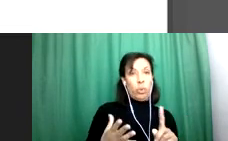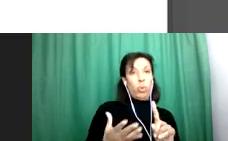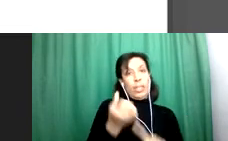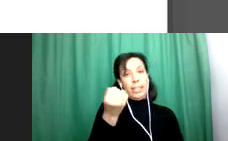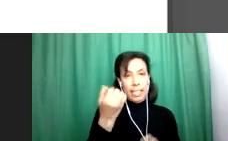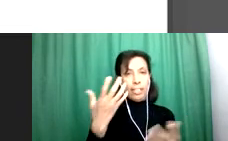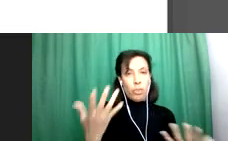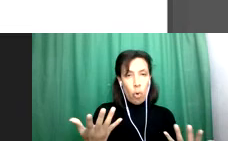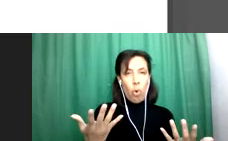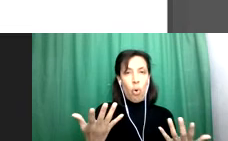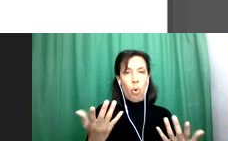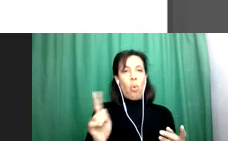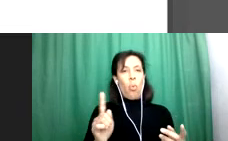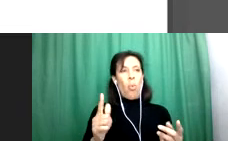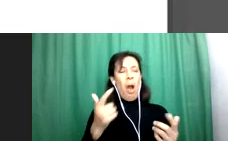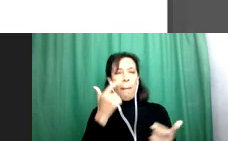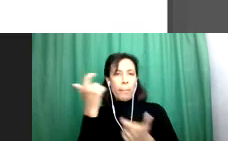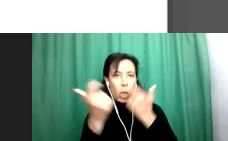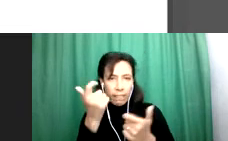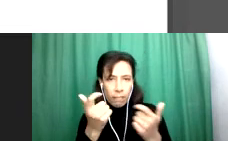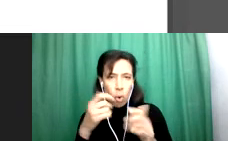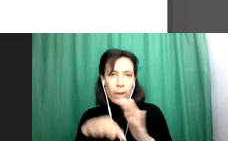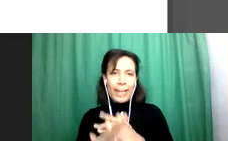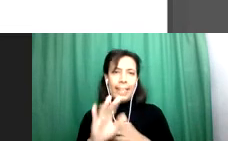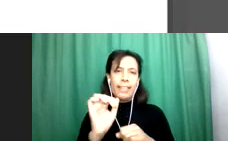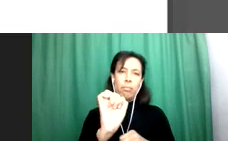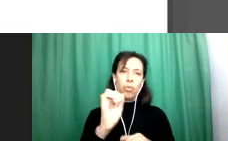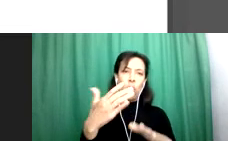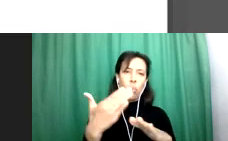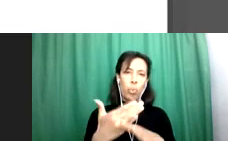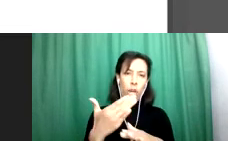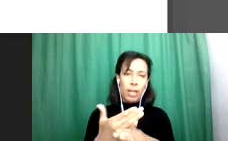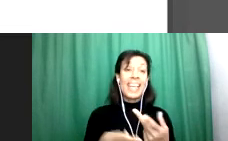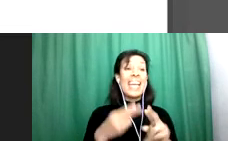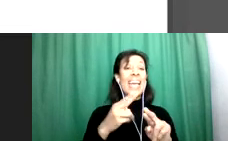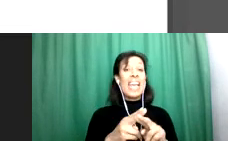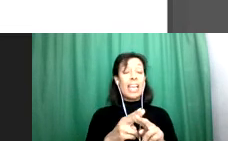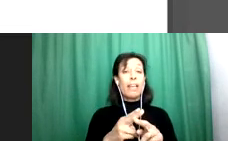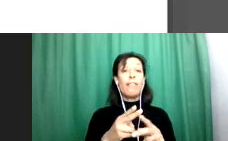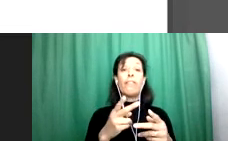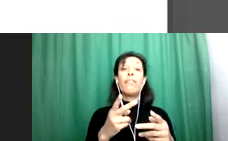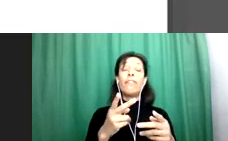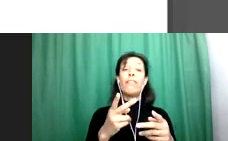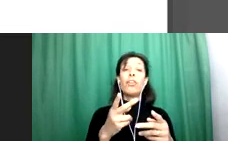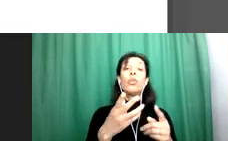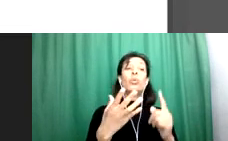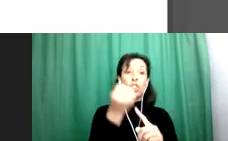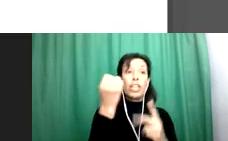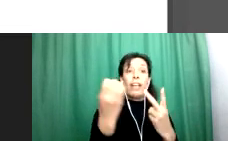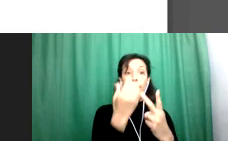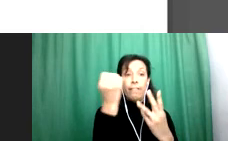you do this, your piece of work has been successful.